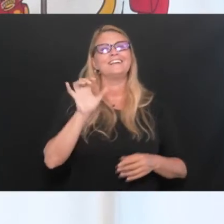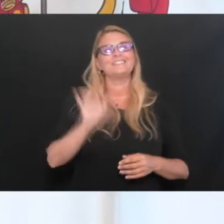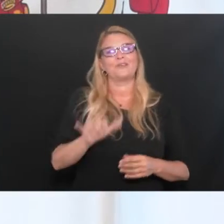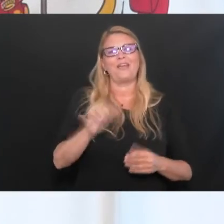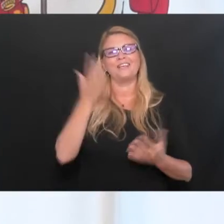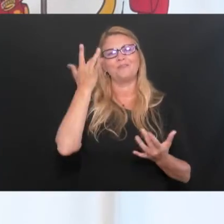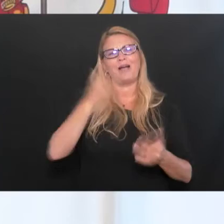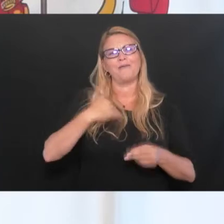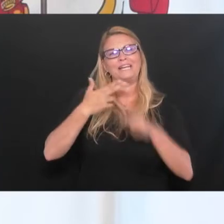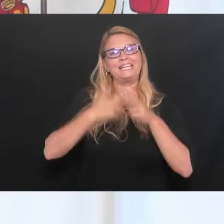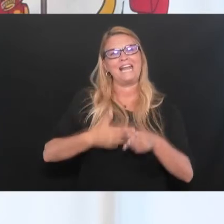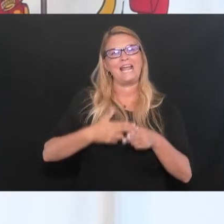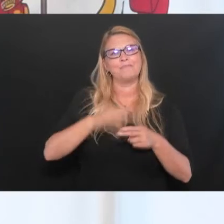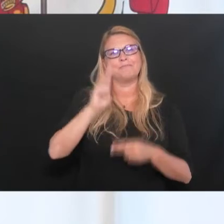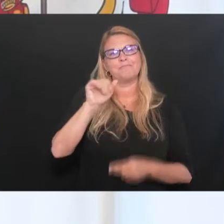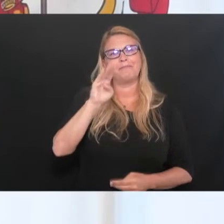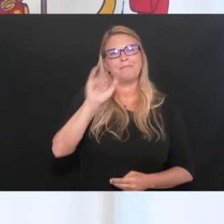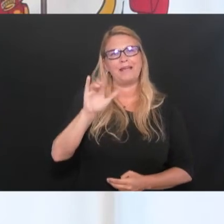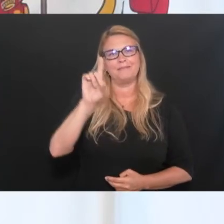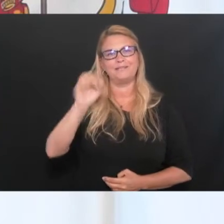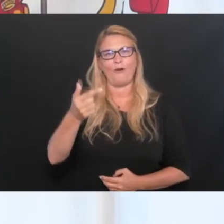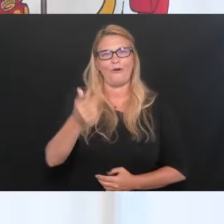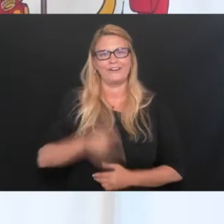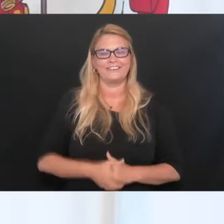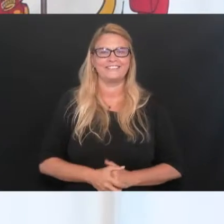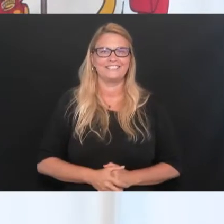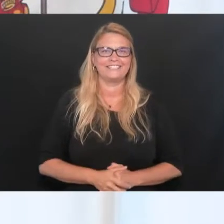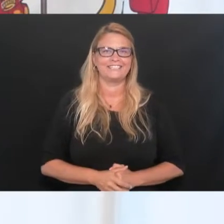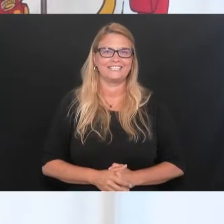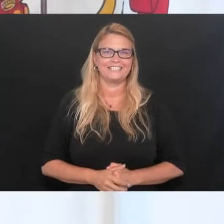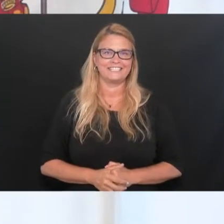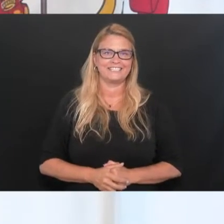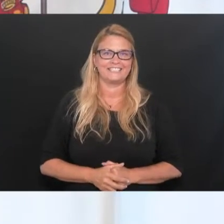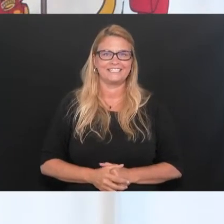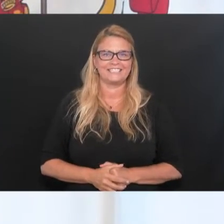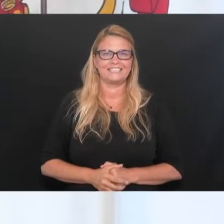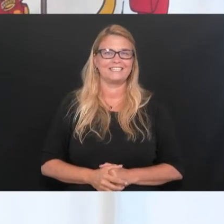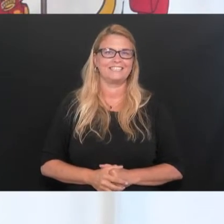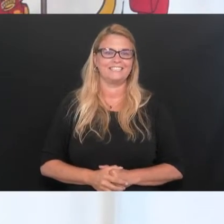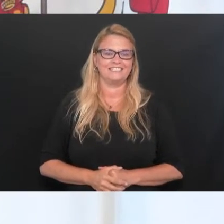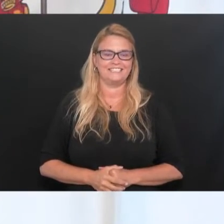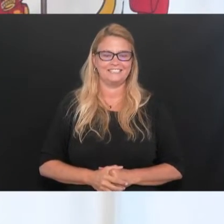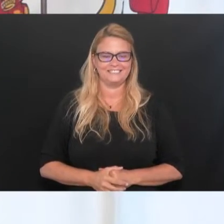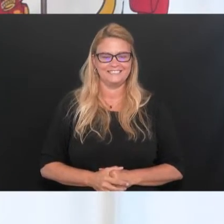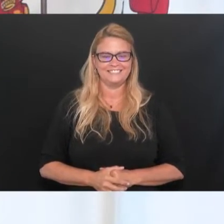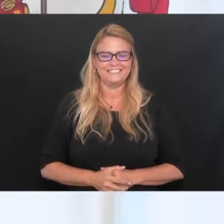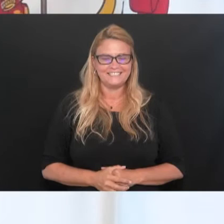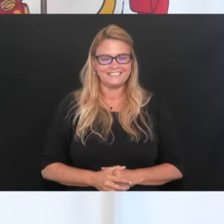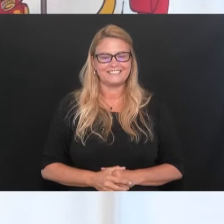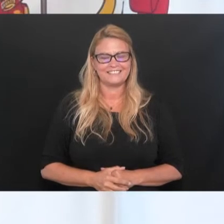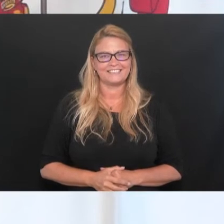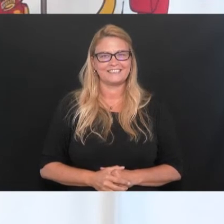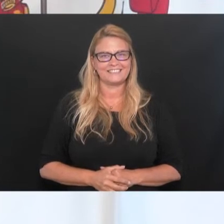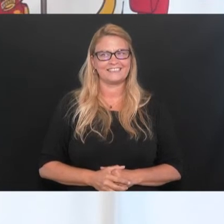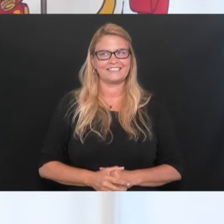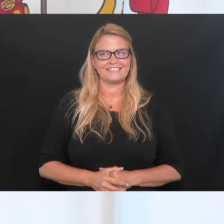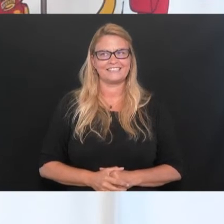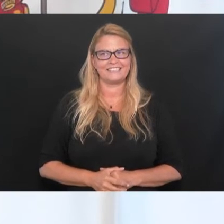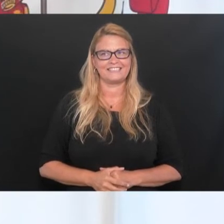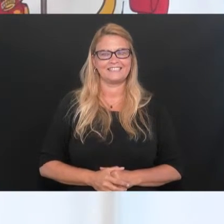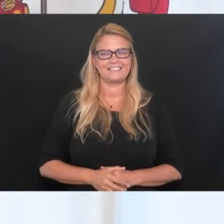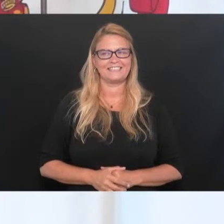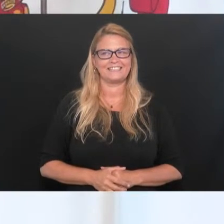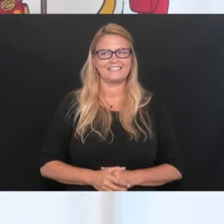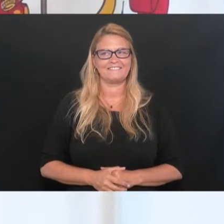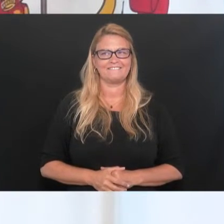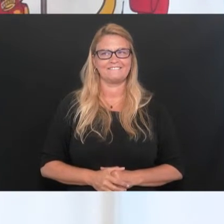stuck. And so from that point forward, that little English Bulldog puppy was Baby Dog. And so that's where she got her name.